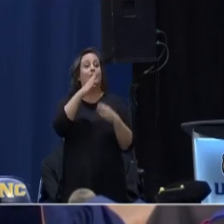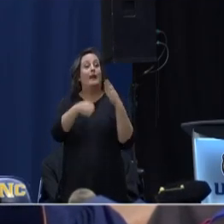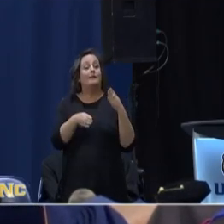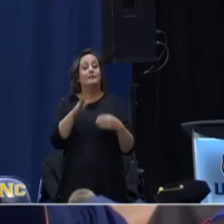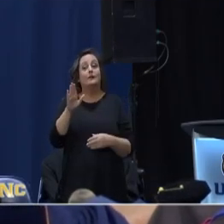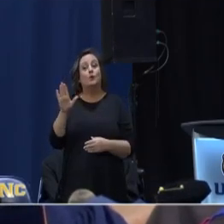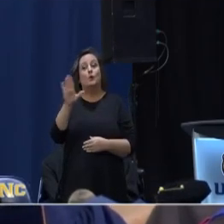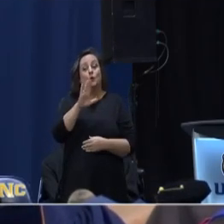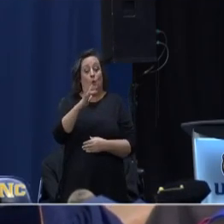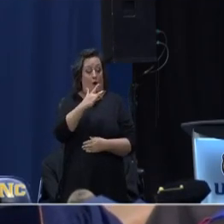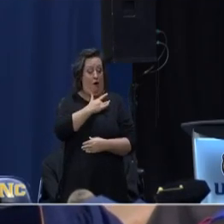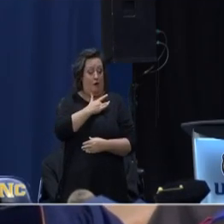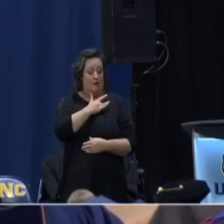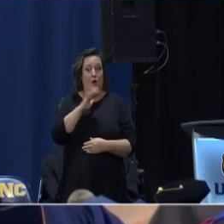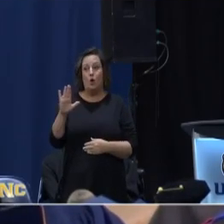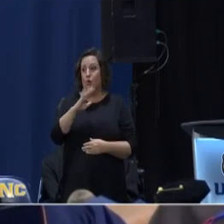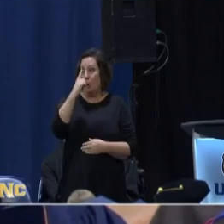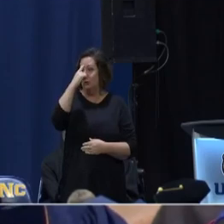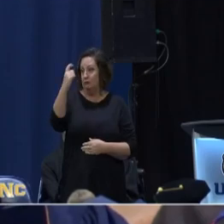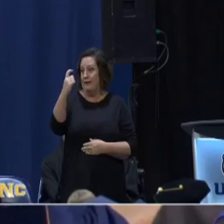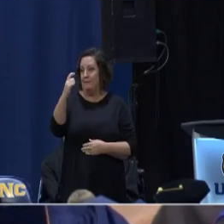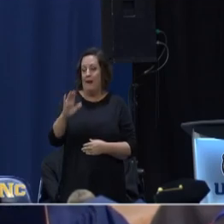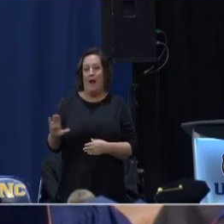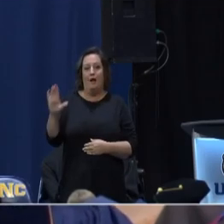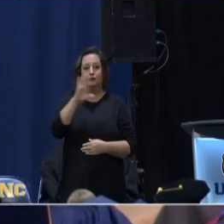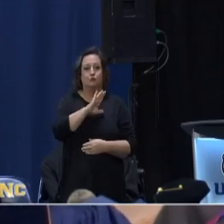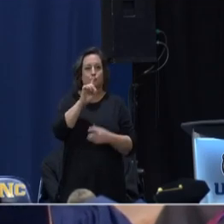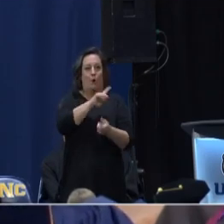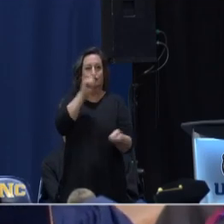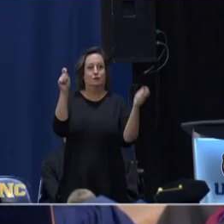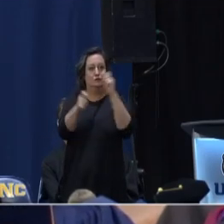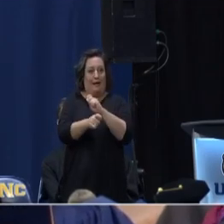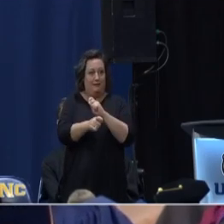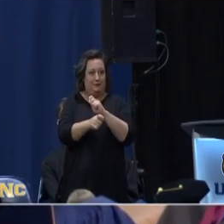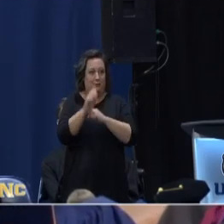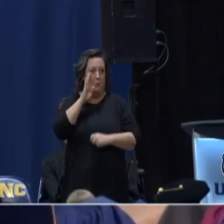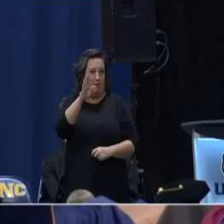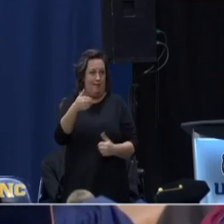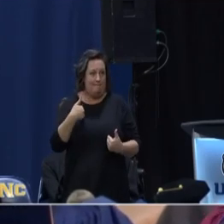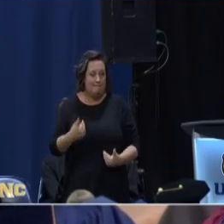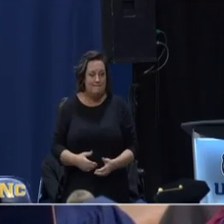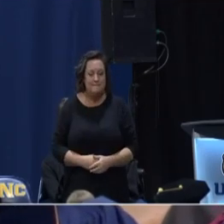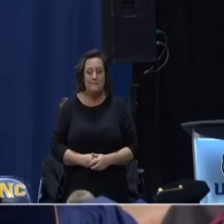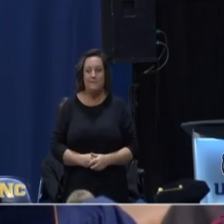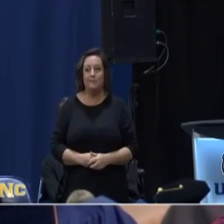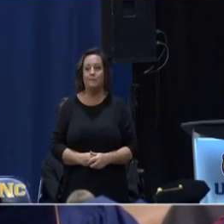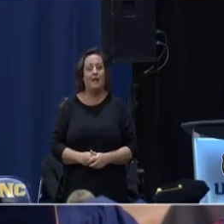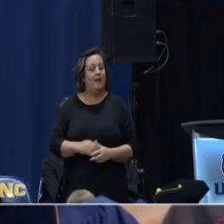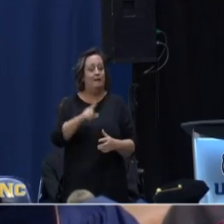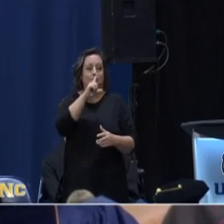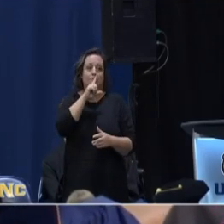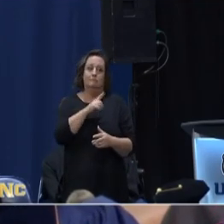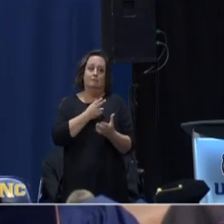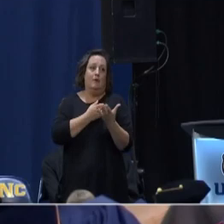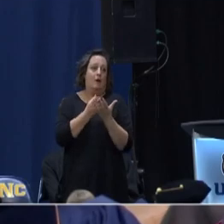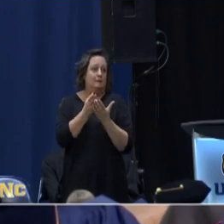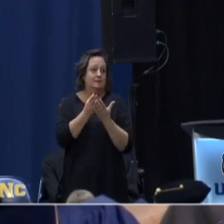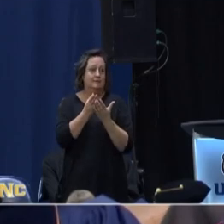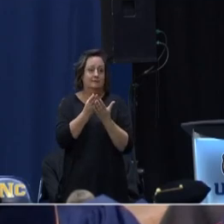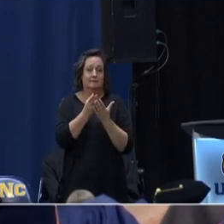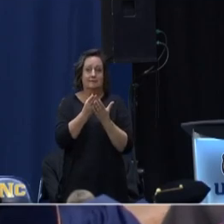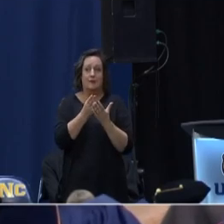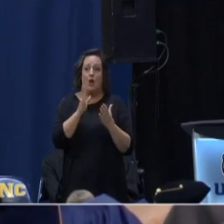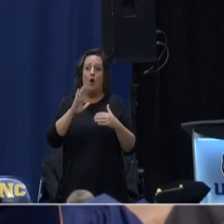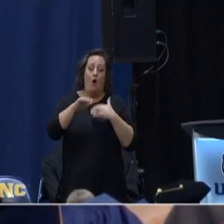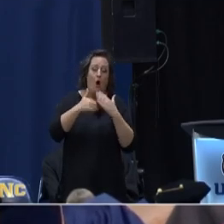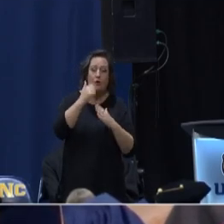your dream, and the difference you make. And I mean this sincerely. Here's to all of your hearts that house your passion and